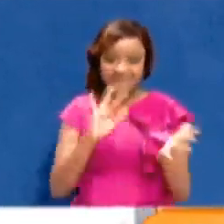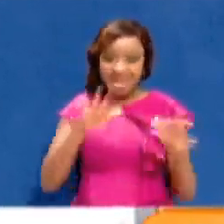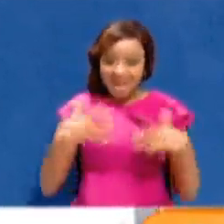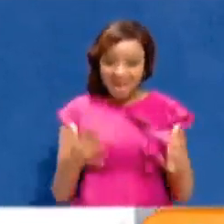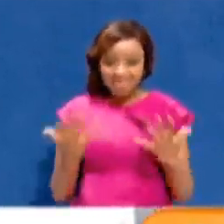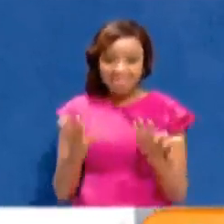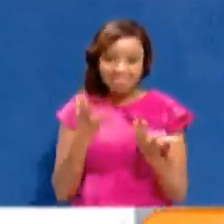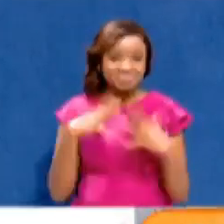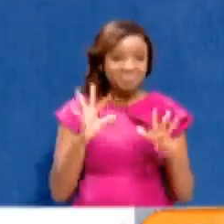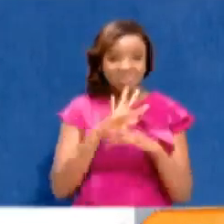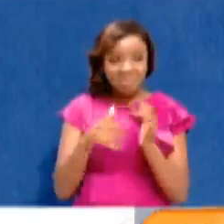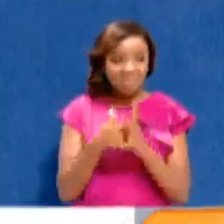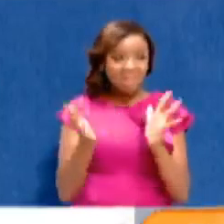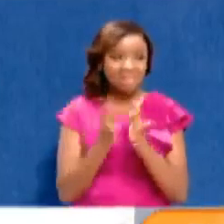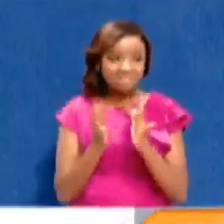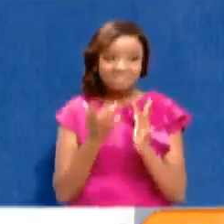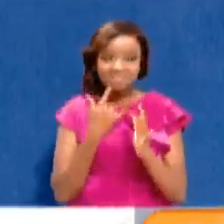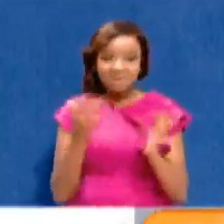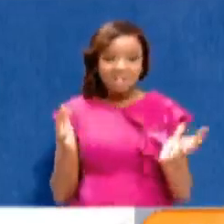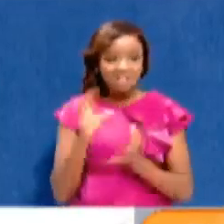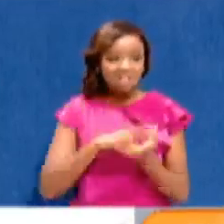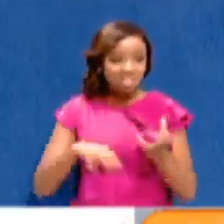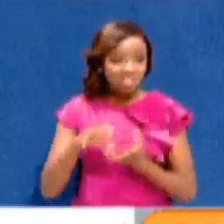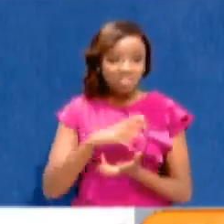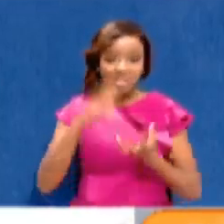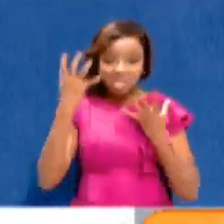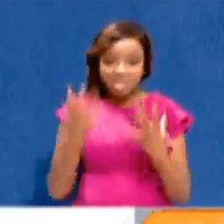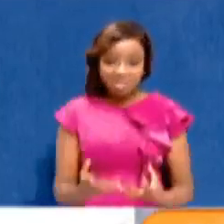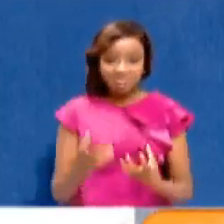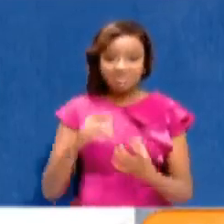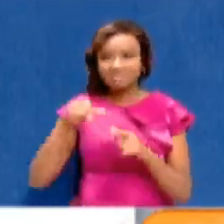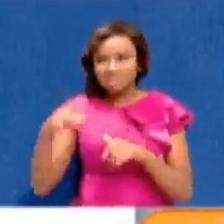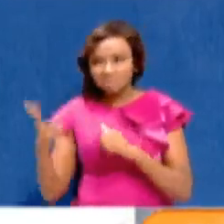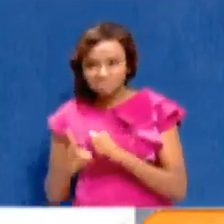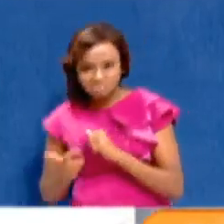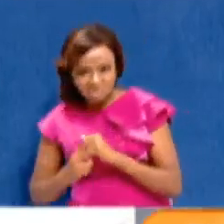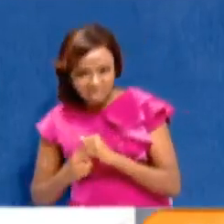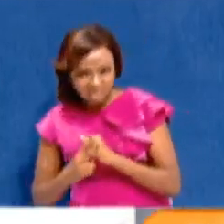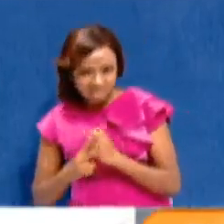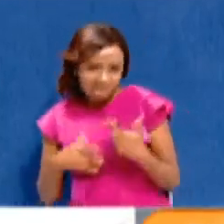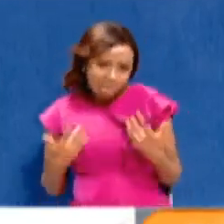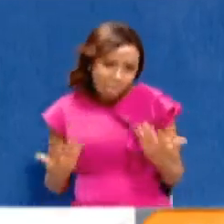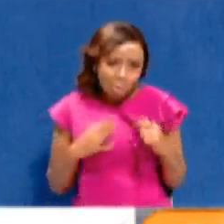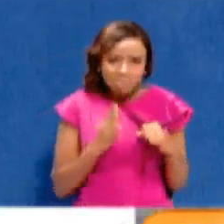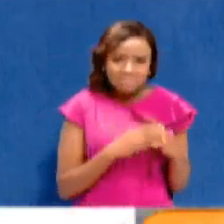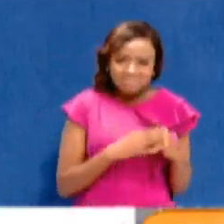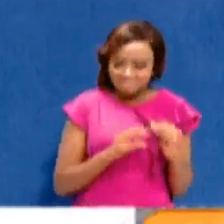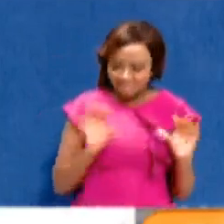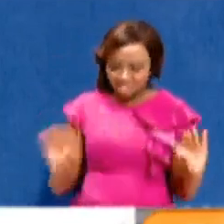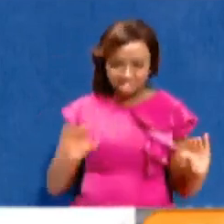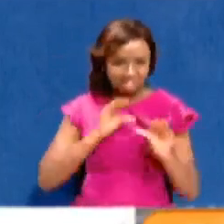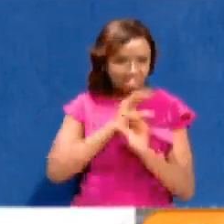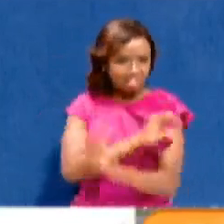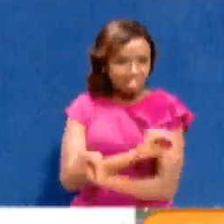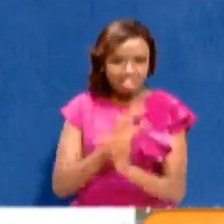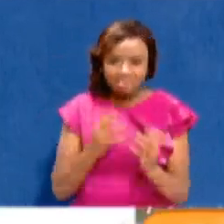what everybody is saying on social media. So much confusion in the country. It's July and September, that sort of thing, the same cold